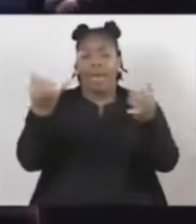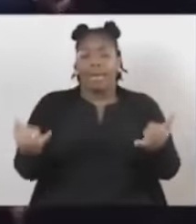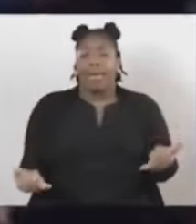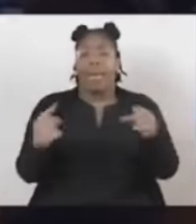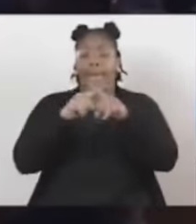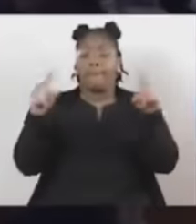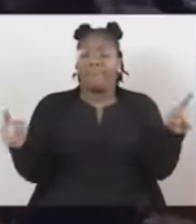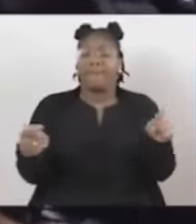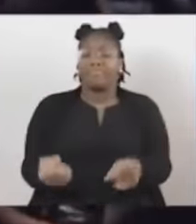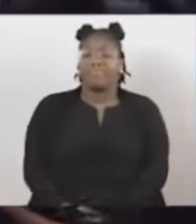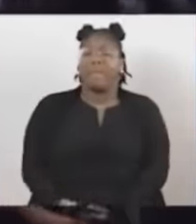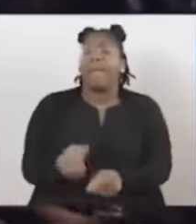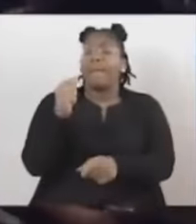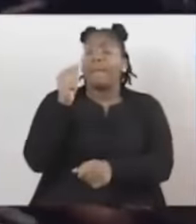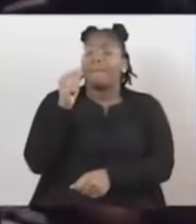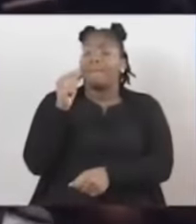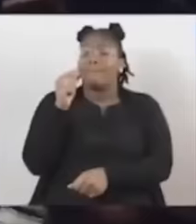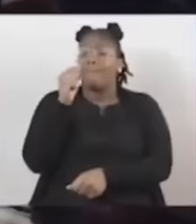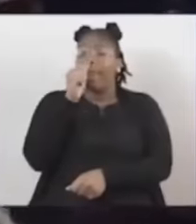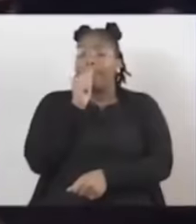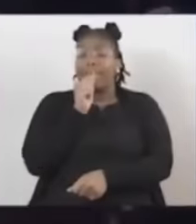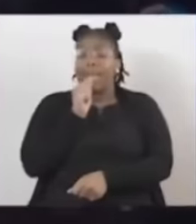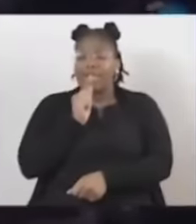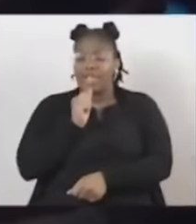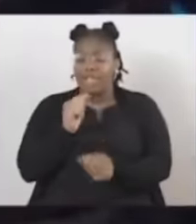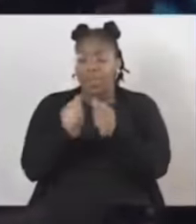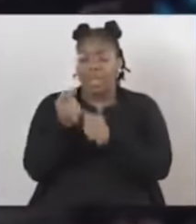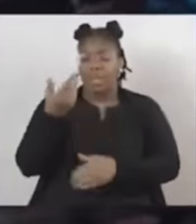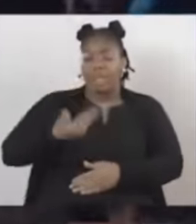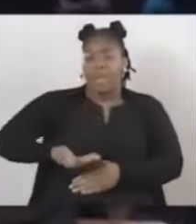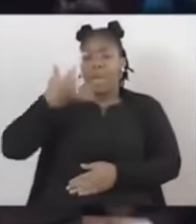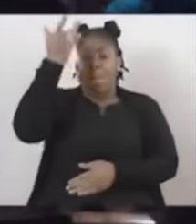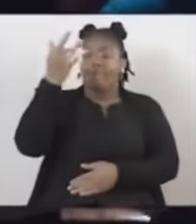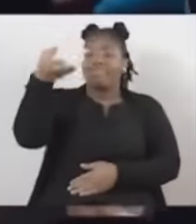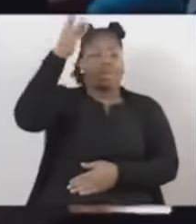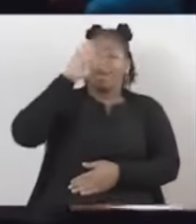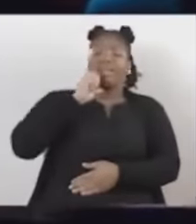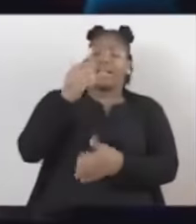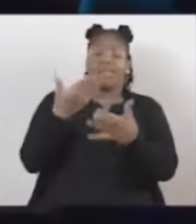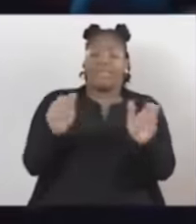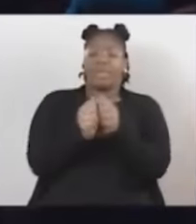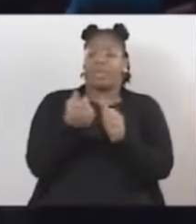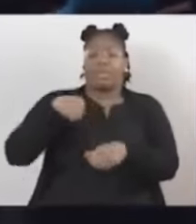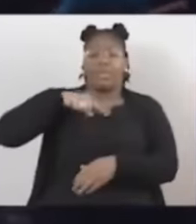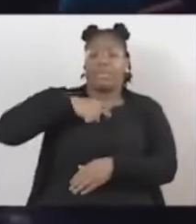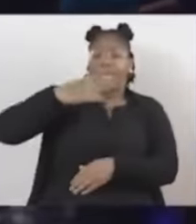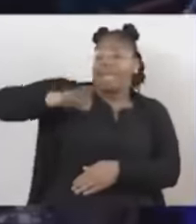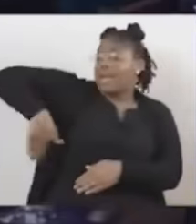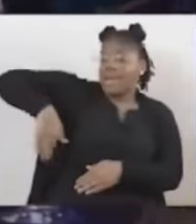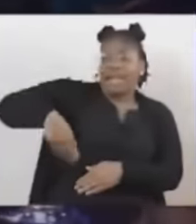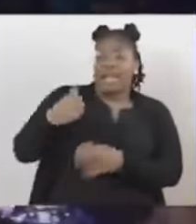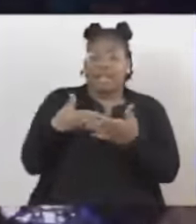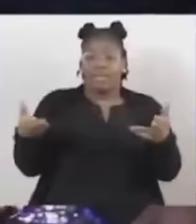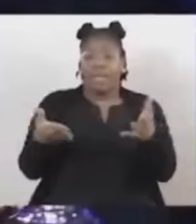But please be patient with me. Because God ain't through with me yet. And the things